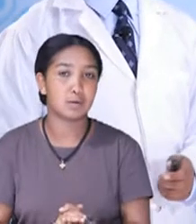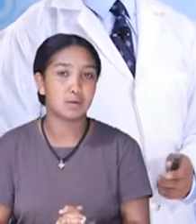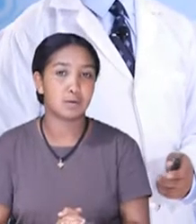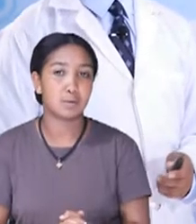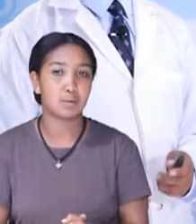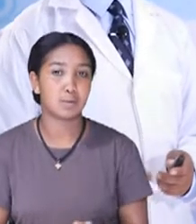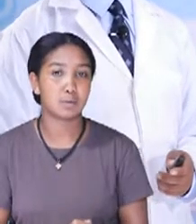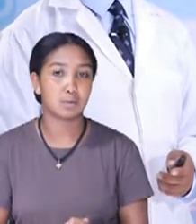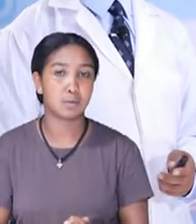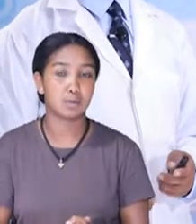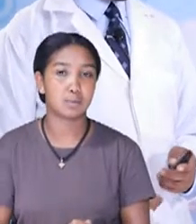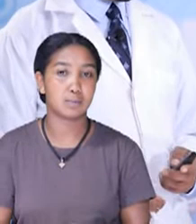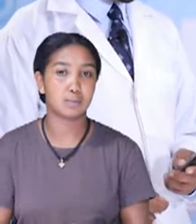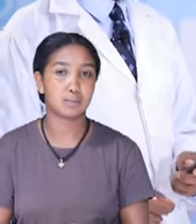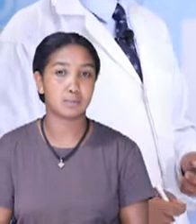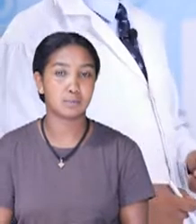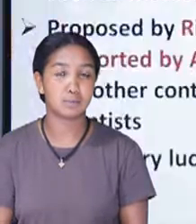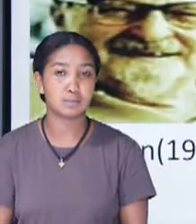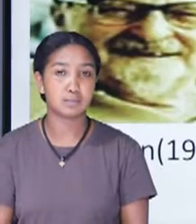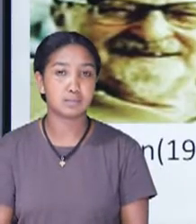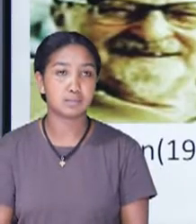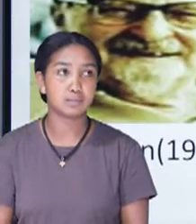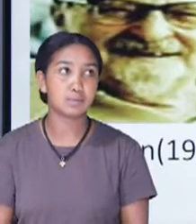disproved or rejected.